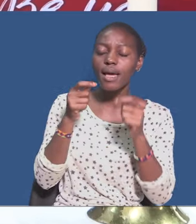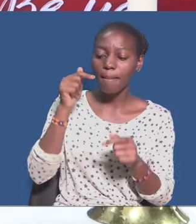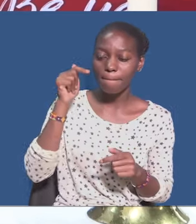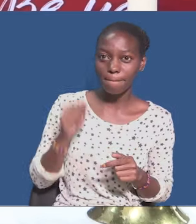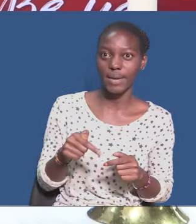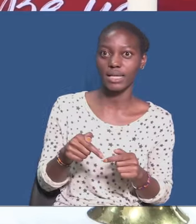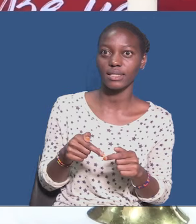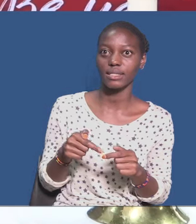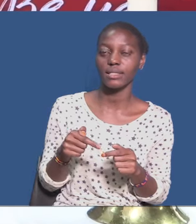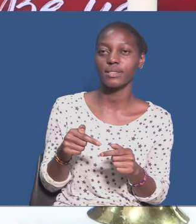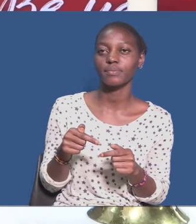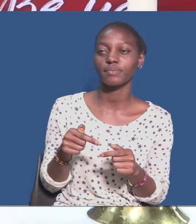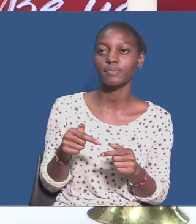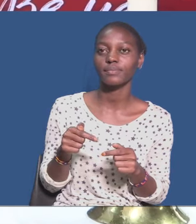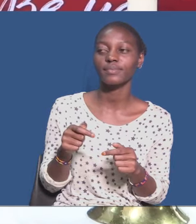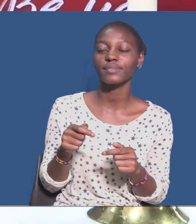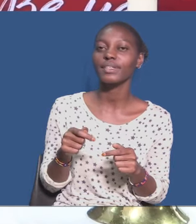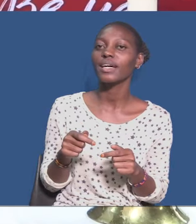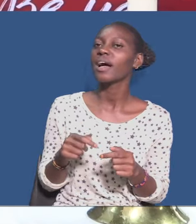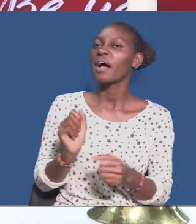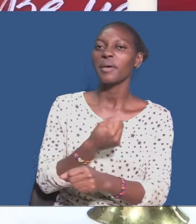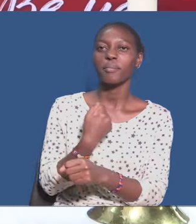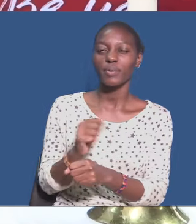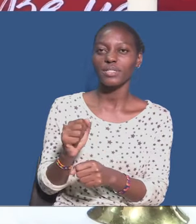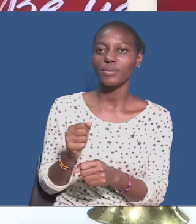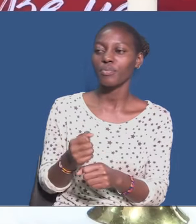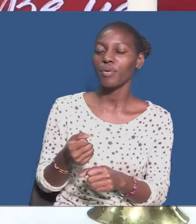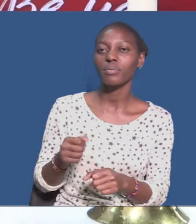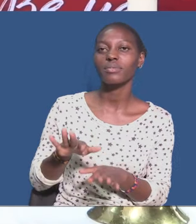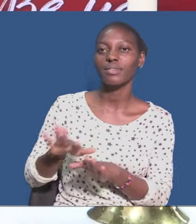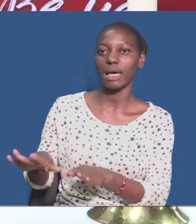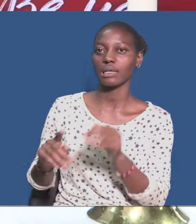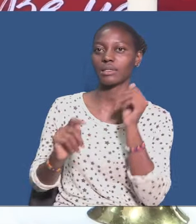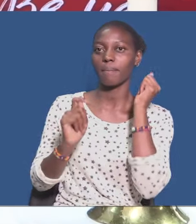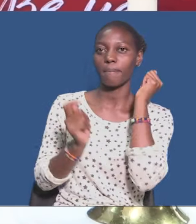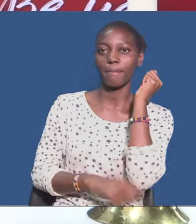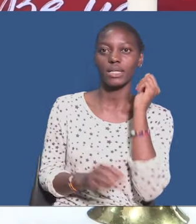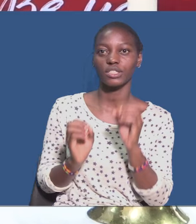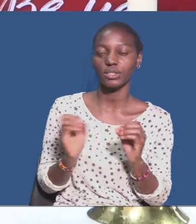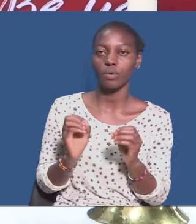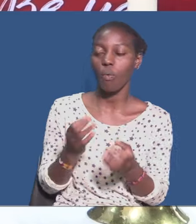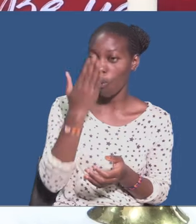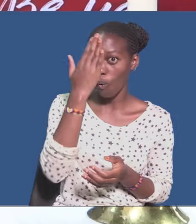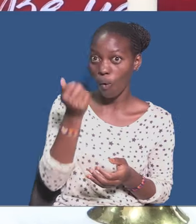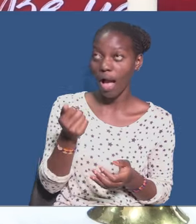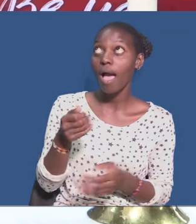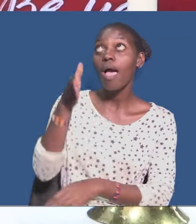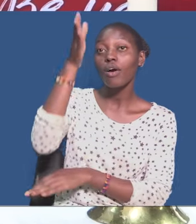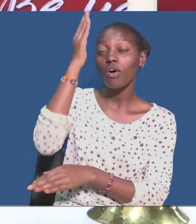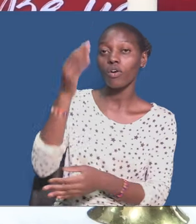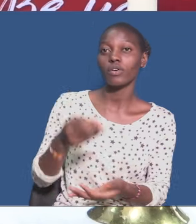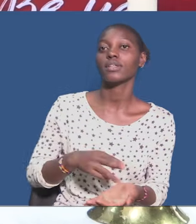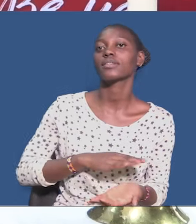be atoned for. It cannot go unpunished. Because God is holy, he